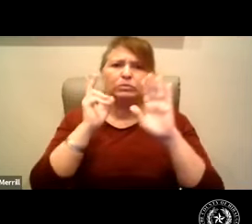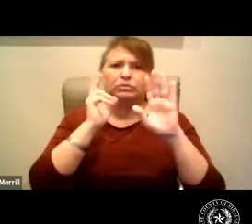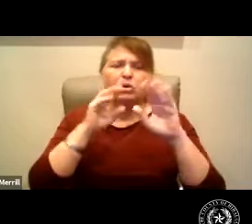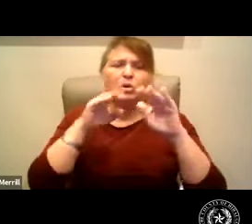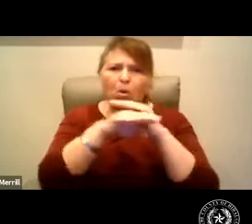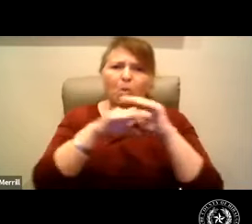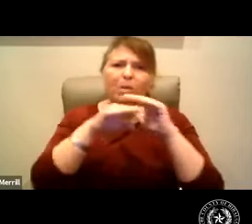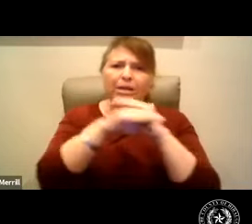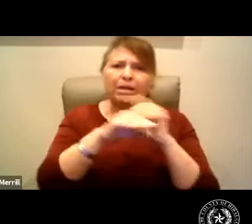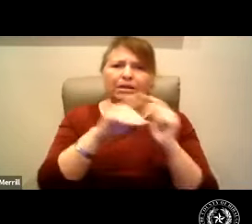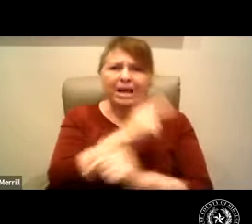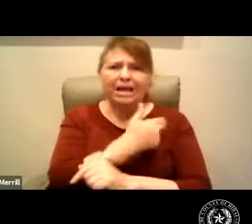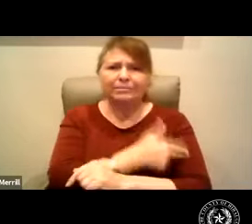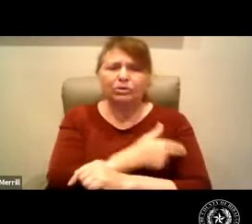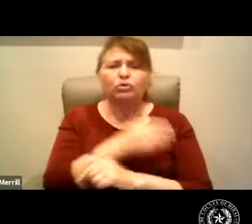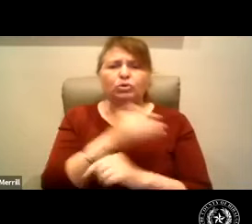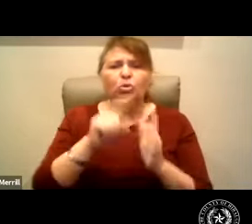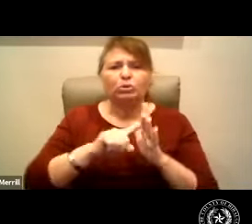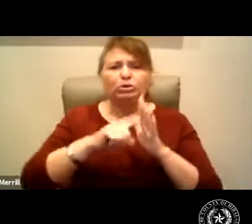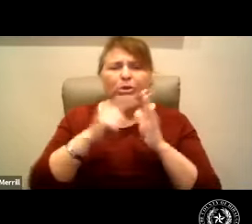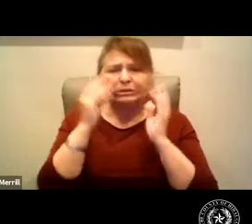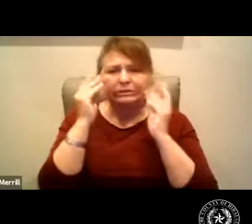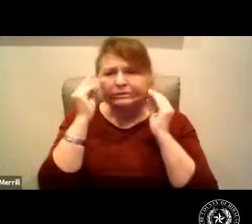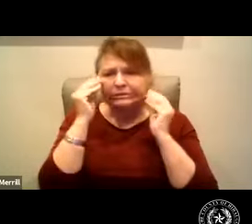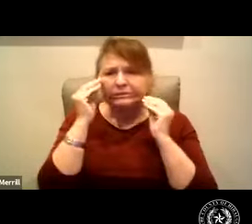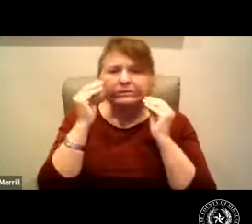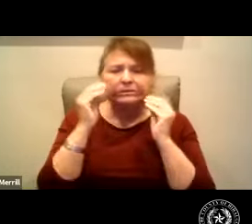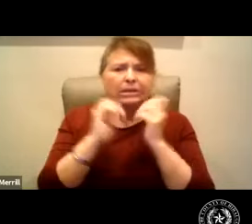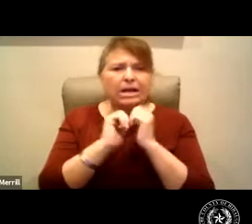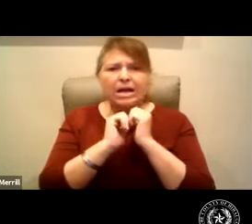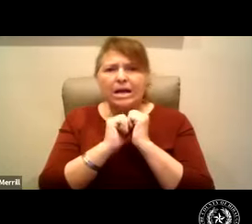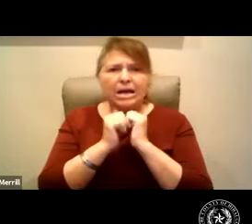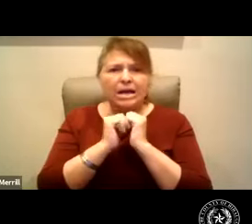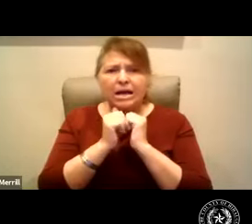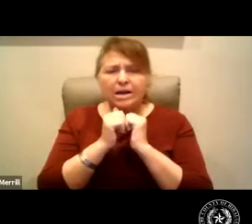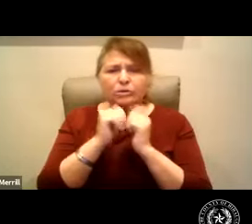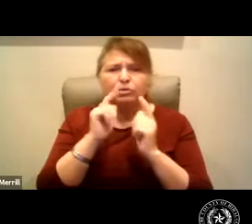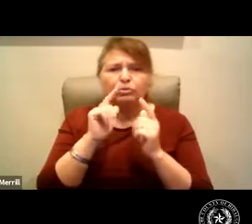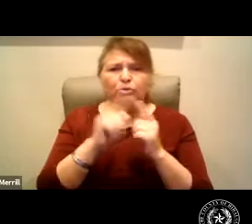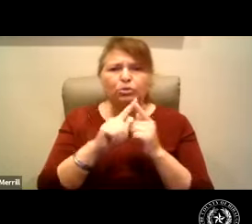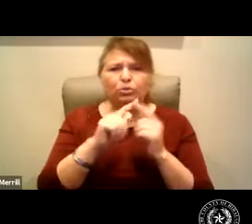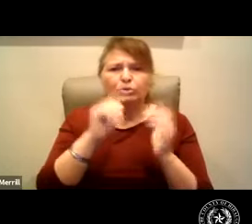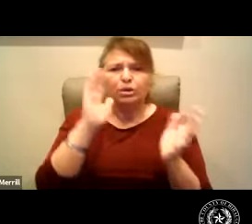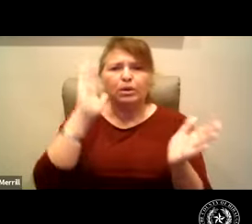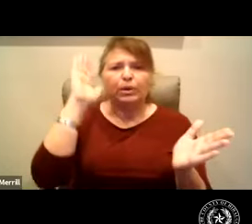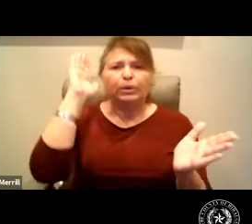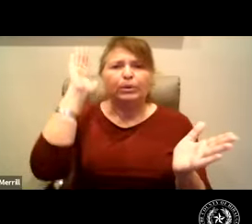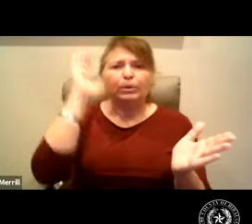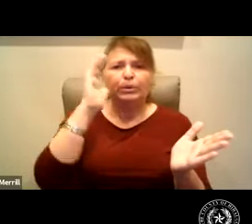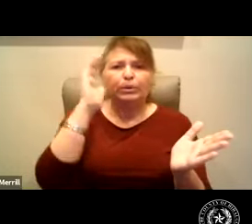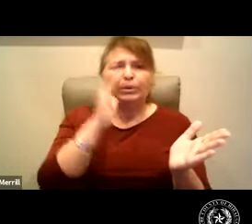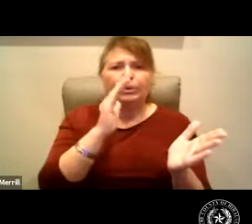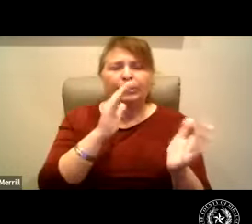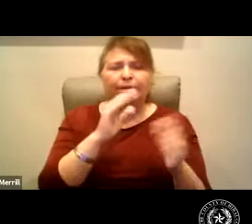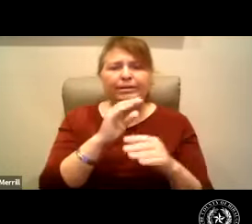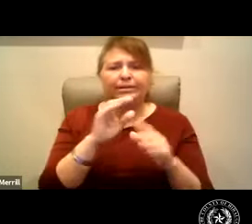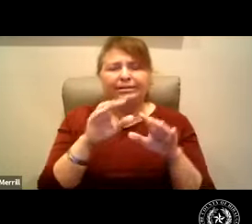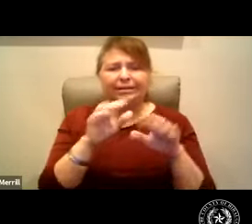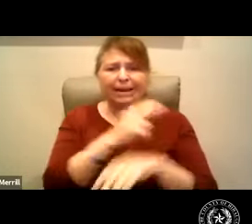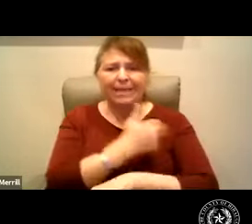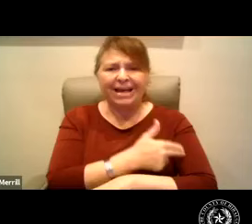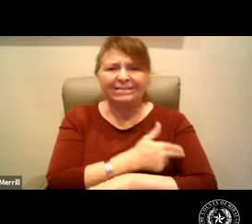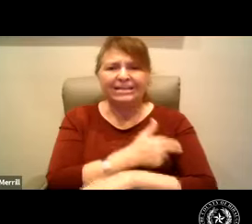hospital. So we started to thinking about how to decompress the hospitals, how to add capacity.